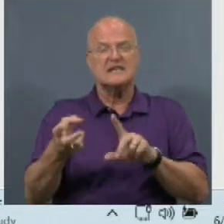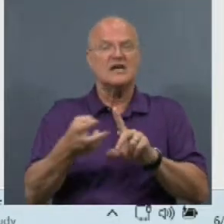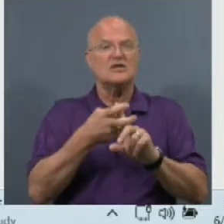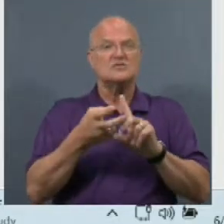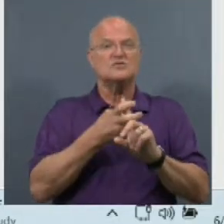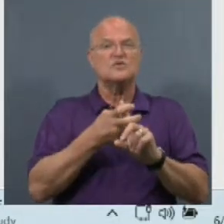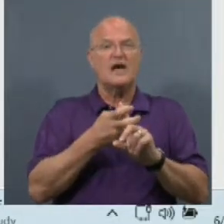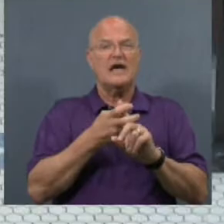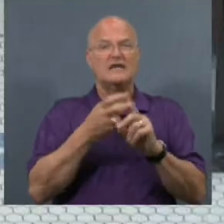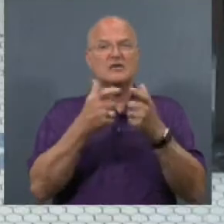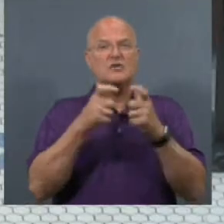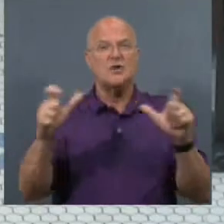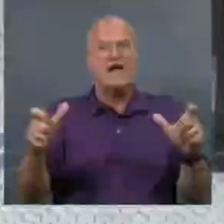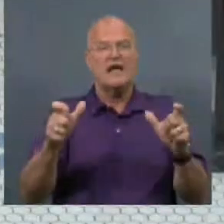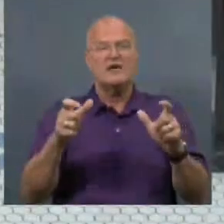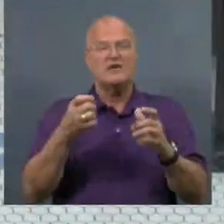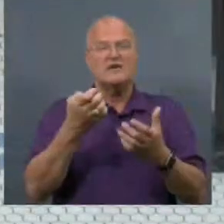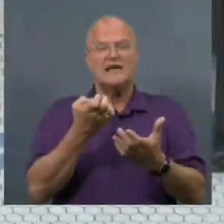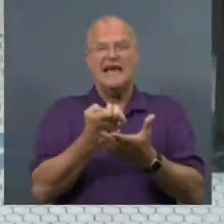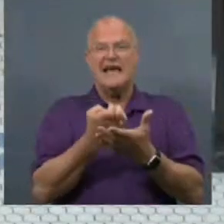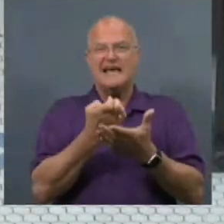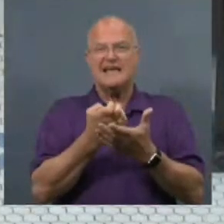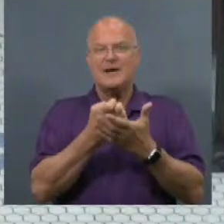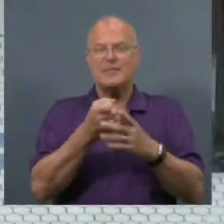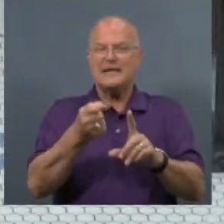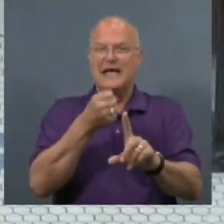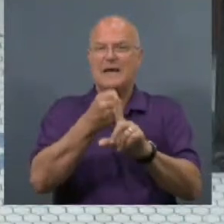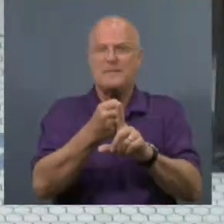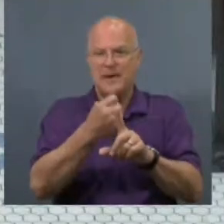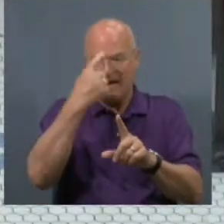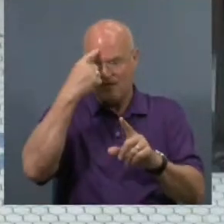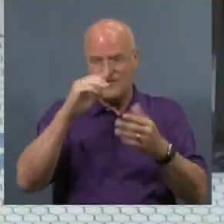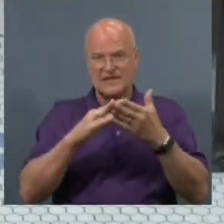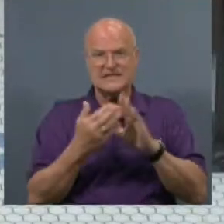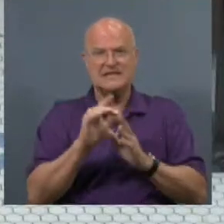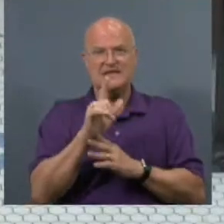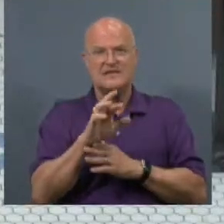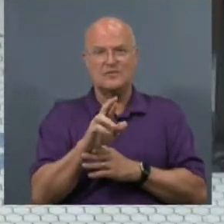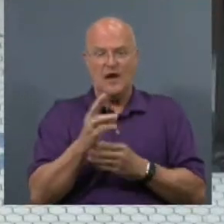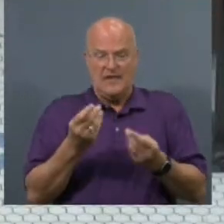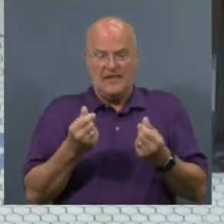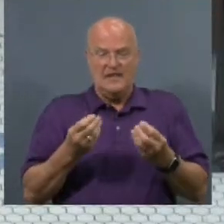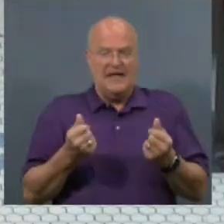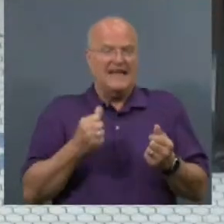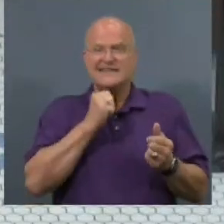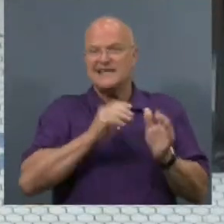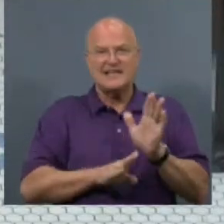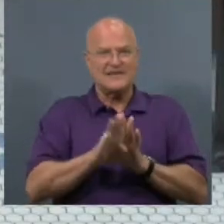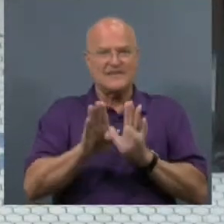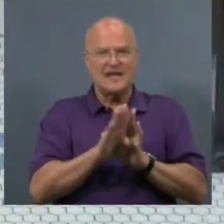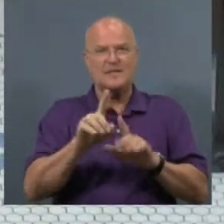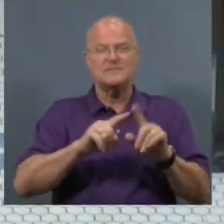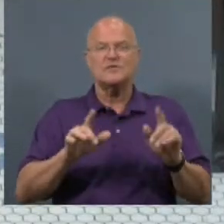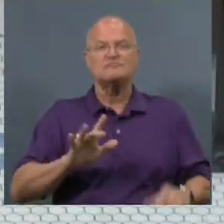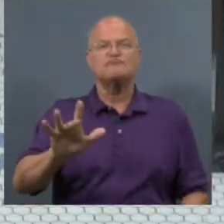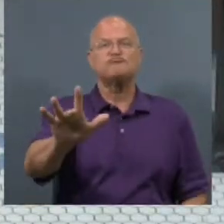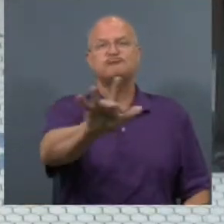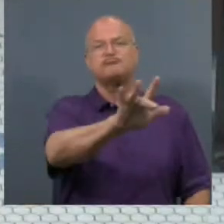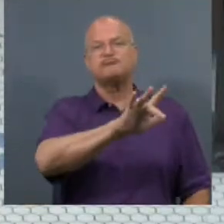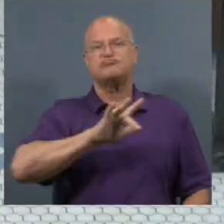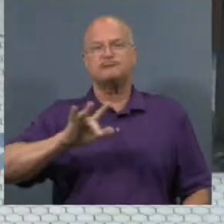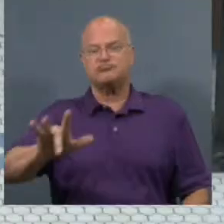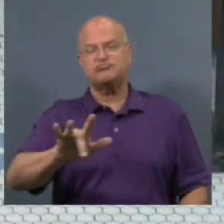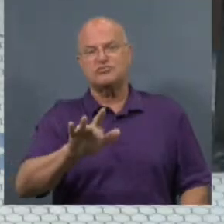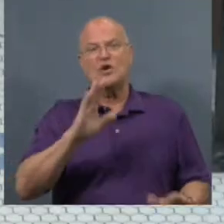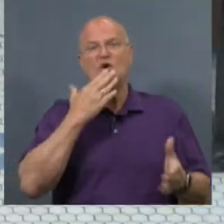attract greater economic impact to the city of Little Rock. The land is currently undeveloped, so it's a blank slate and